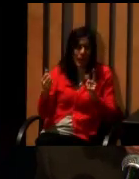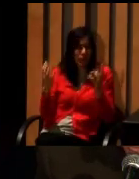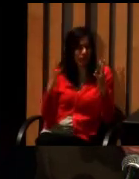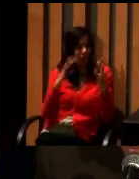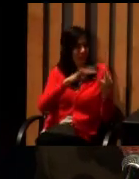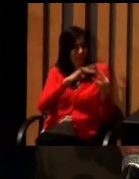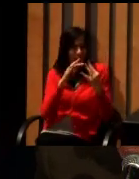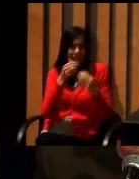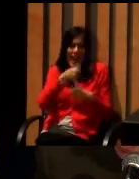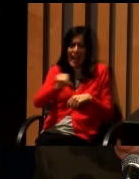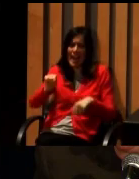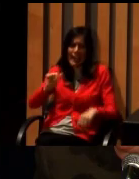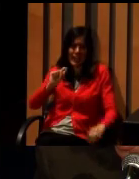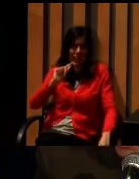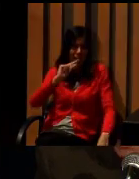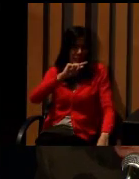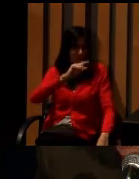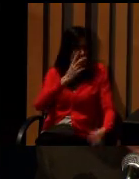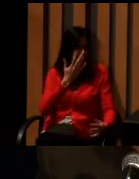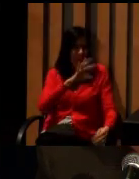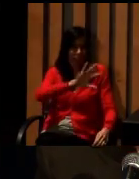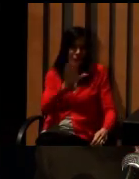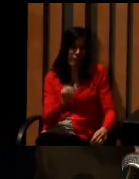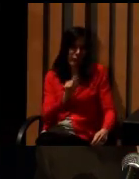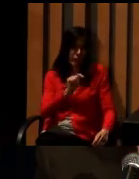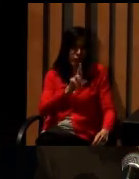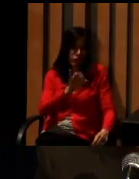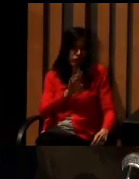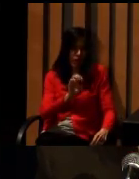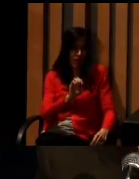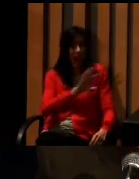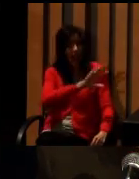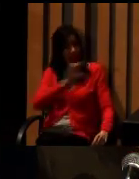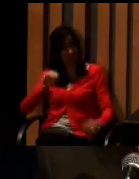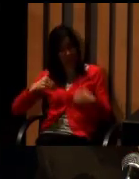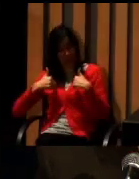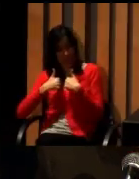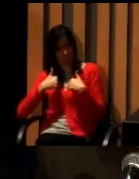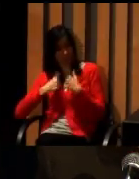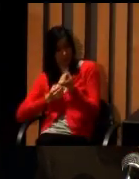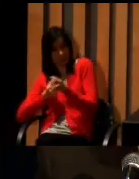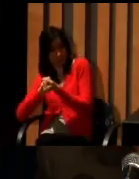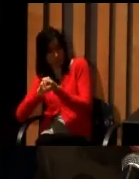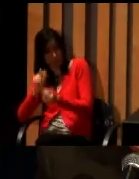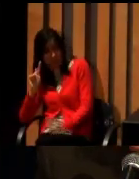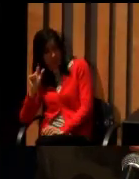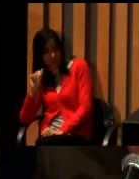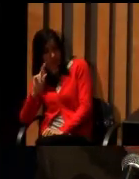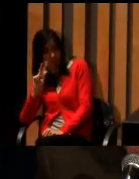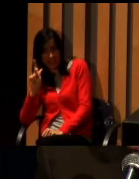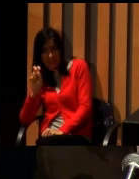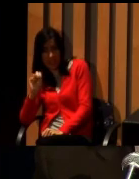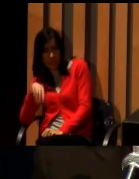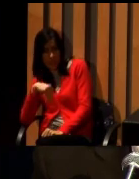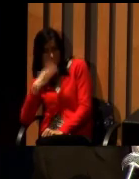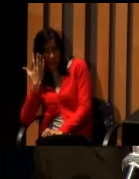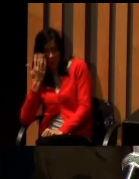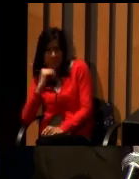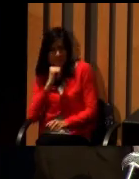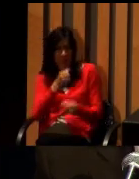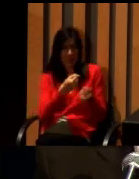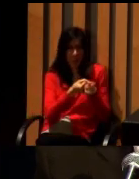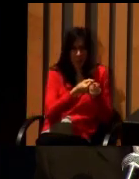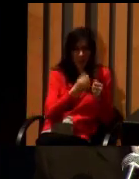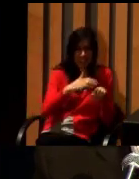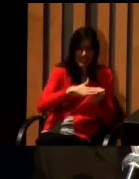and even the wildlife is on Tarzan's side and not on the indigenous people's side. Isn't that amazing? Right? But that is the paradigm that